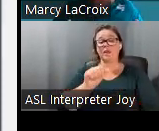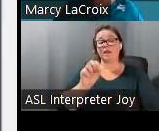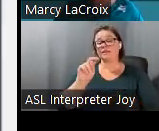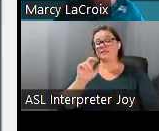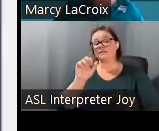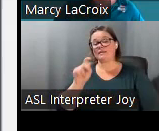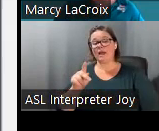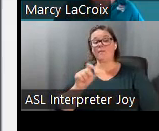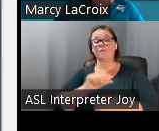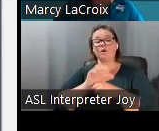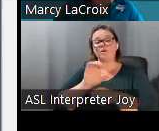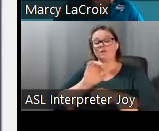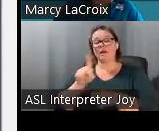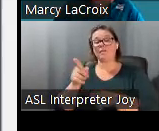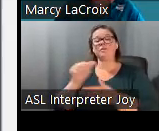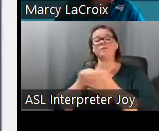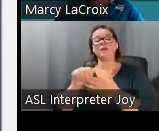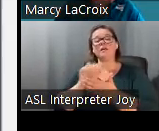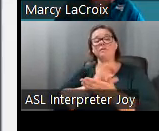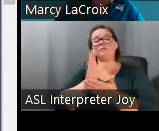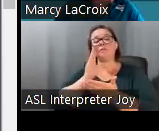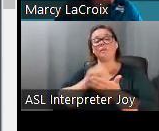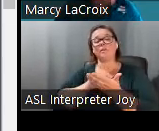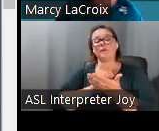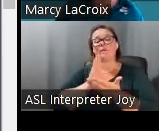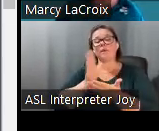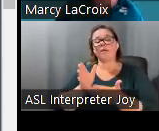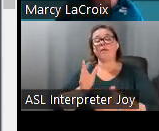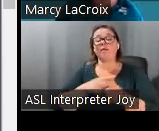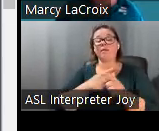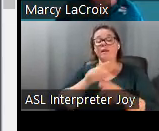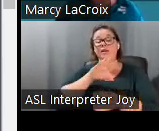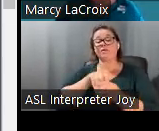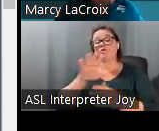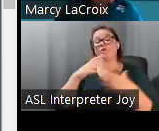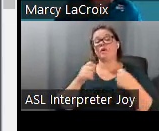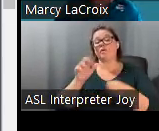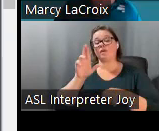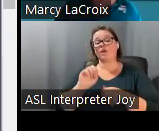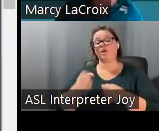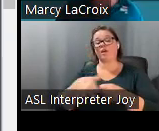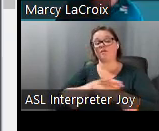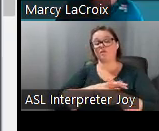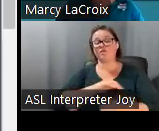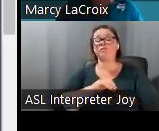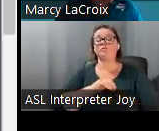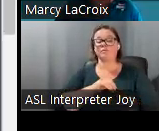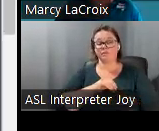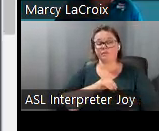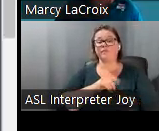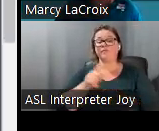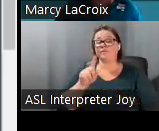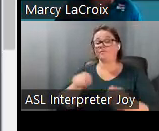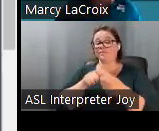those dollar amounts would be listed in there. And then it includes your healthcare coverage. This particular person has